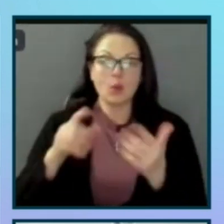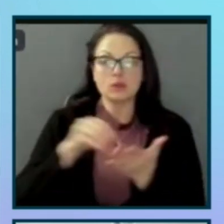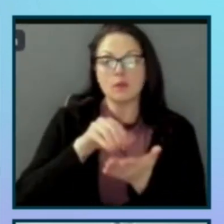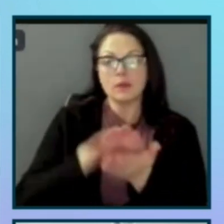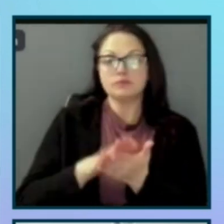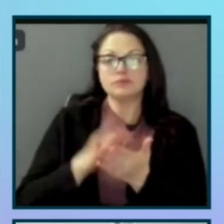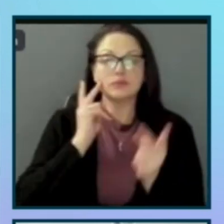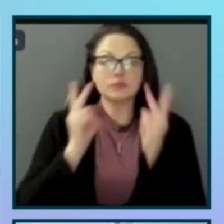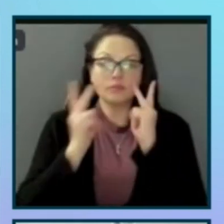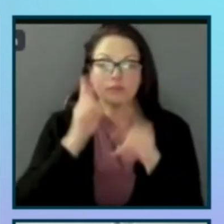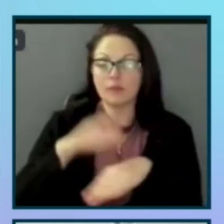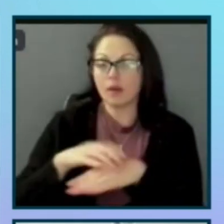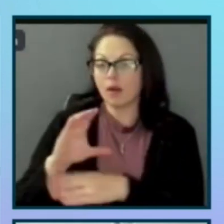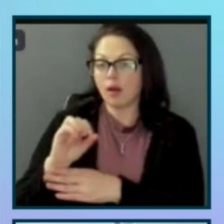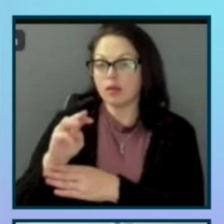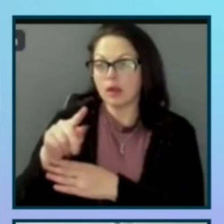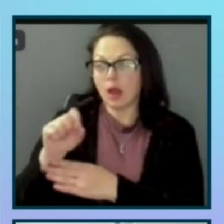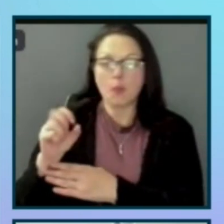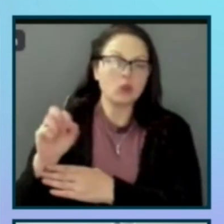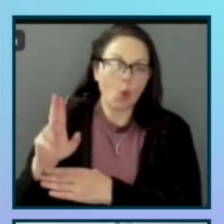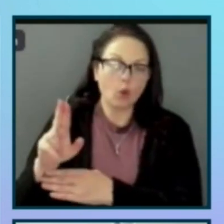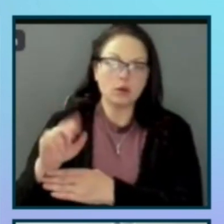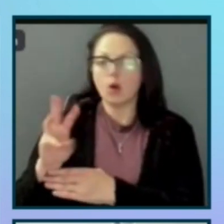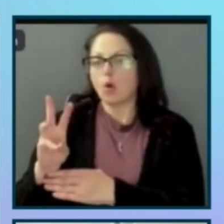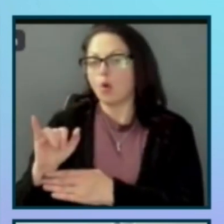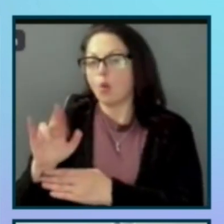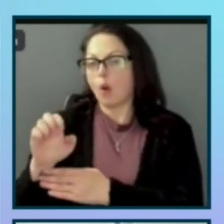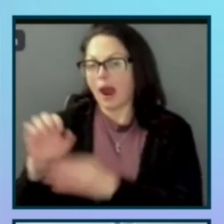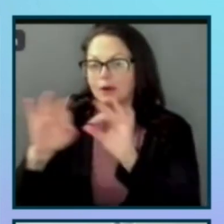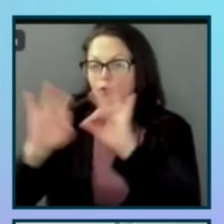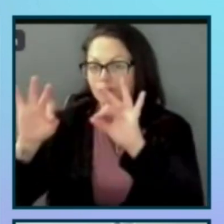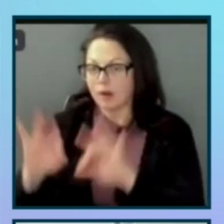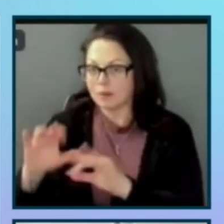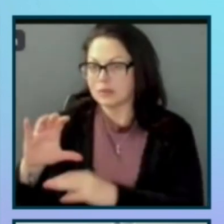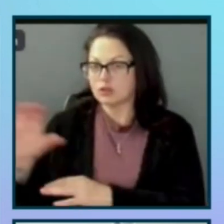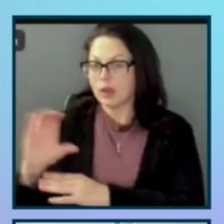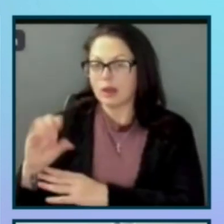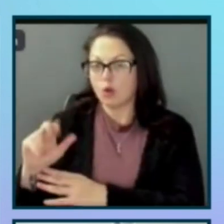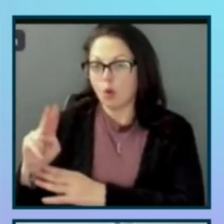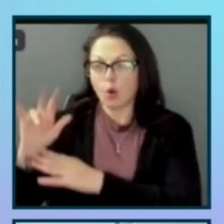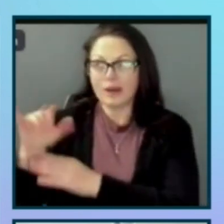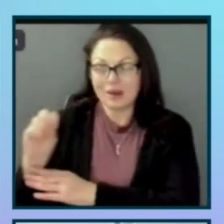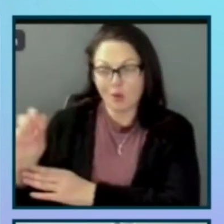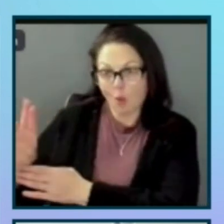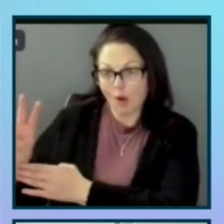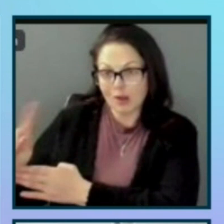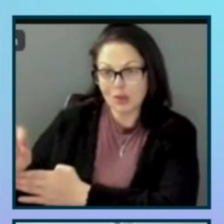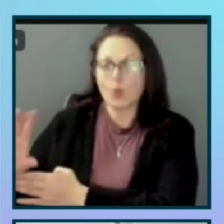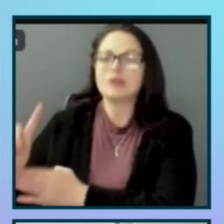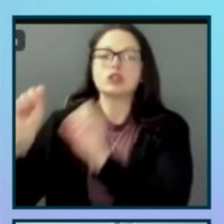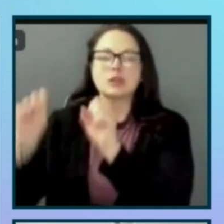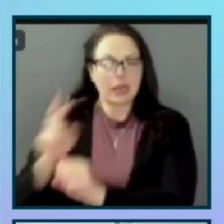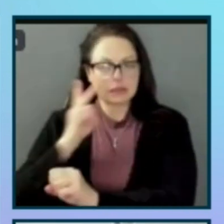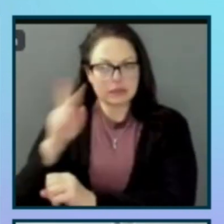the comps or wireframes so that Courtney or the wizard could see the visual prototype and the screen reader annotations at